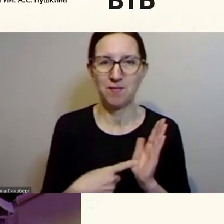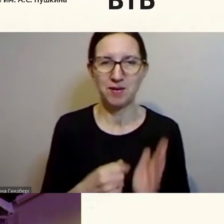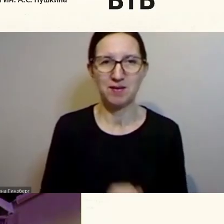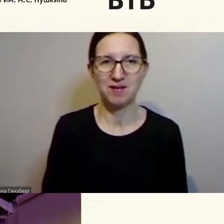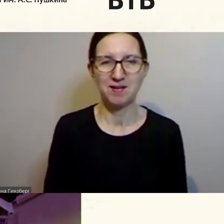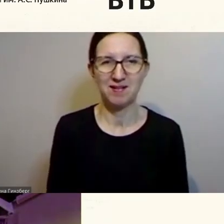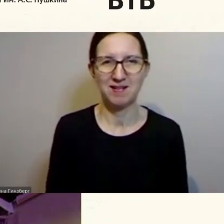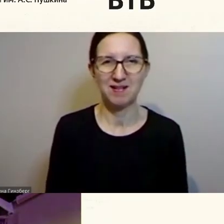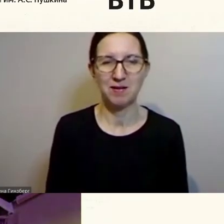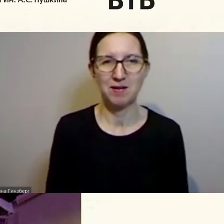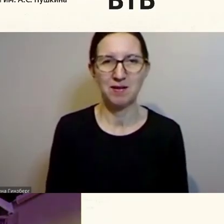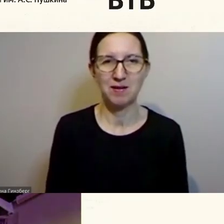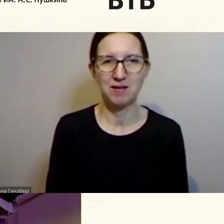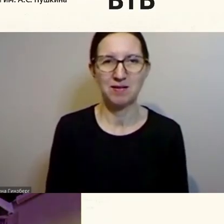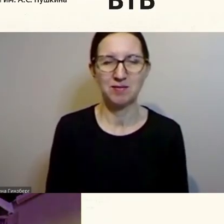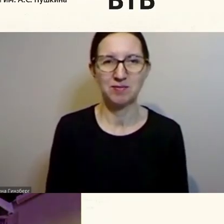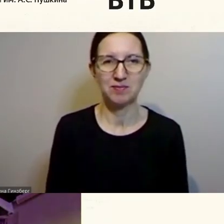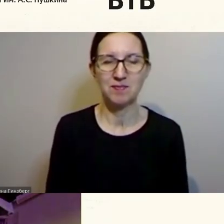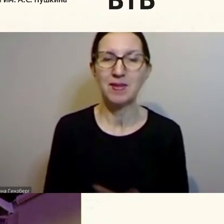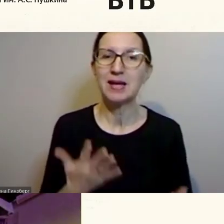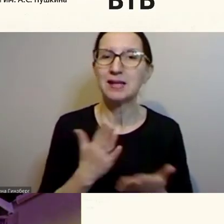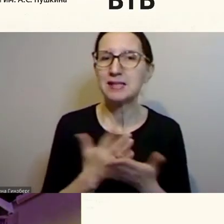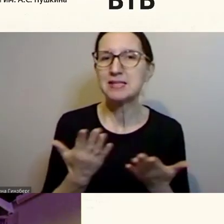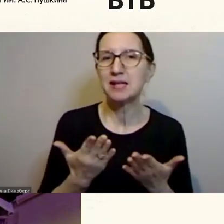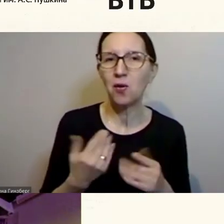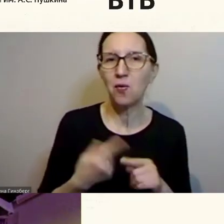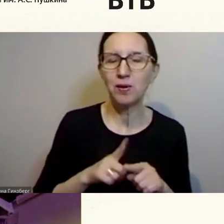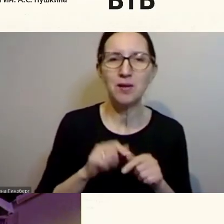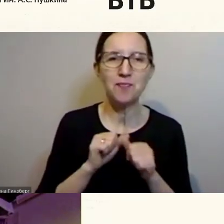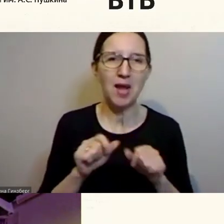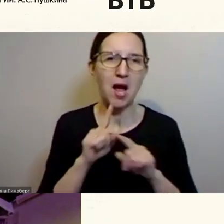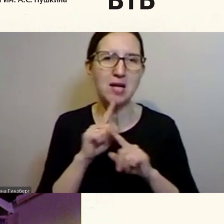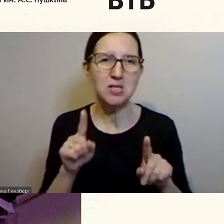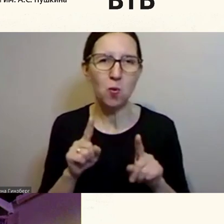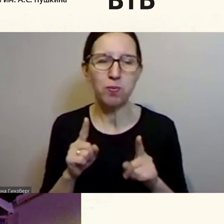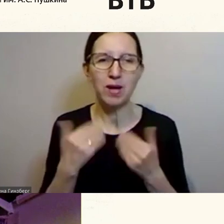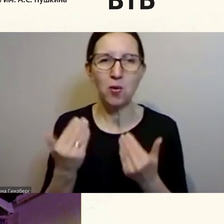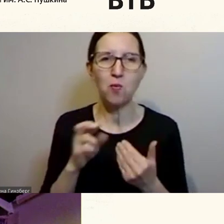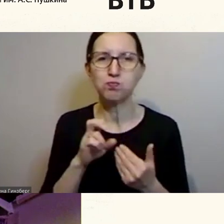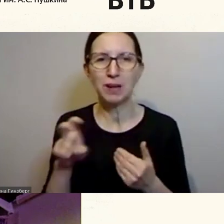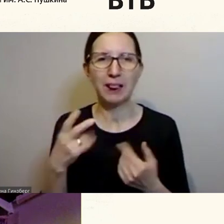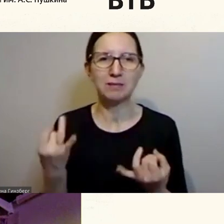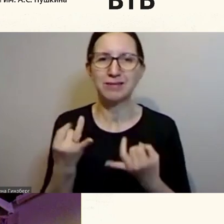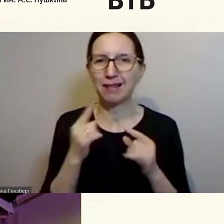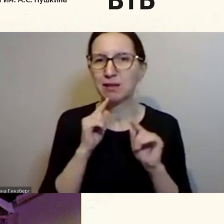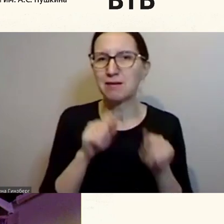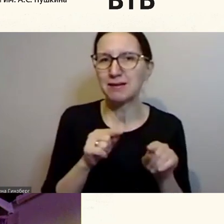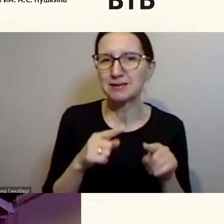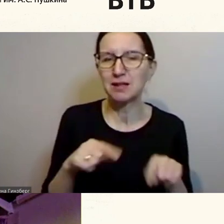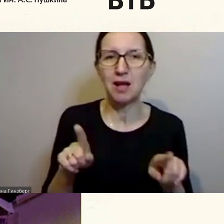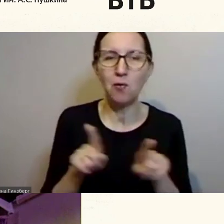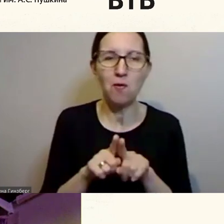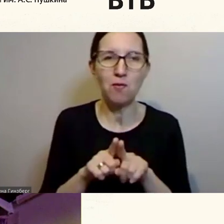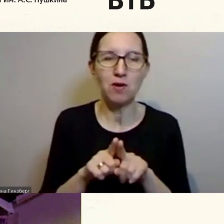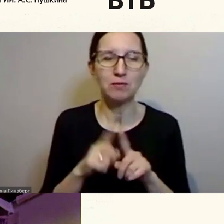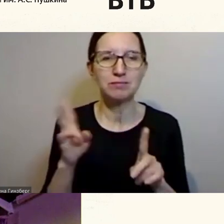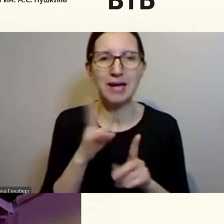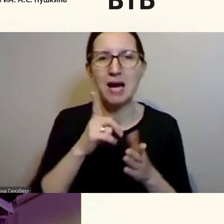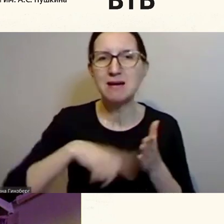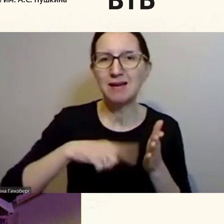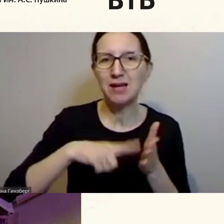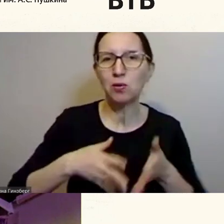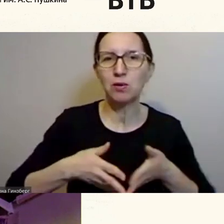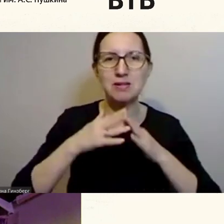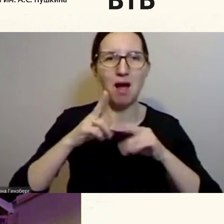So what inspired Bill in cathedrals? So why has he developed this